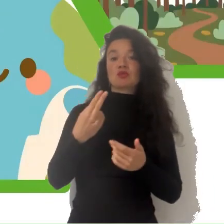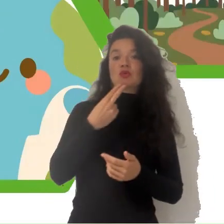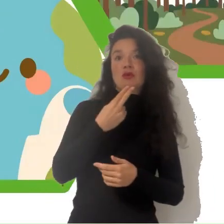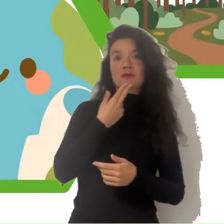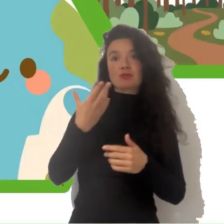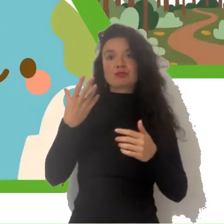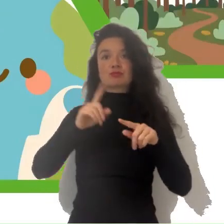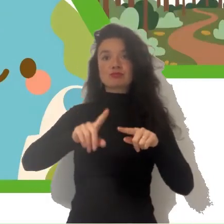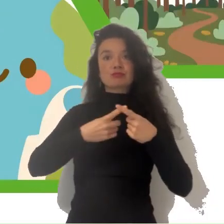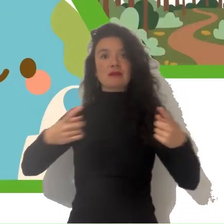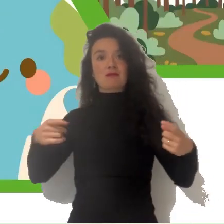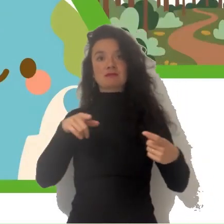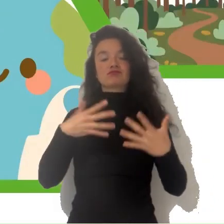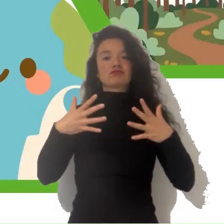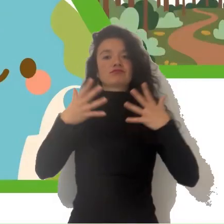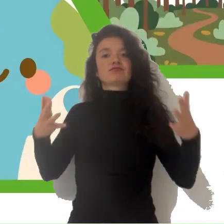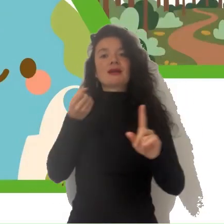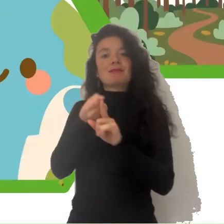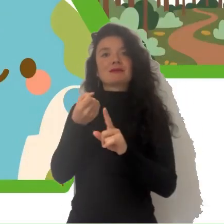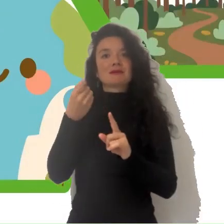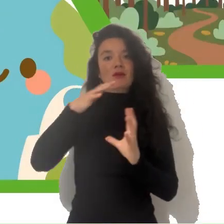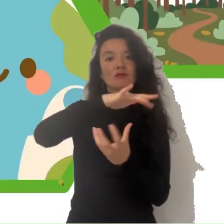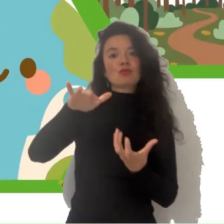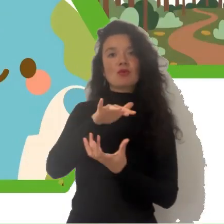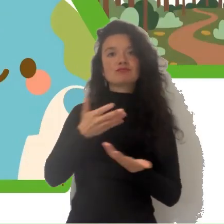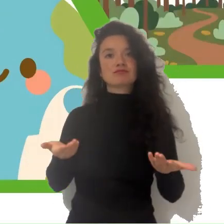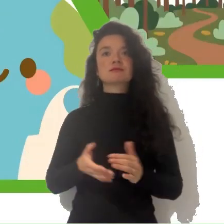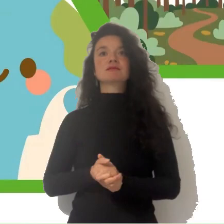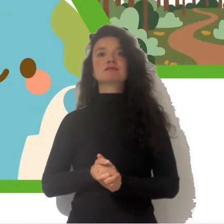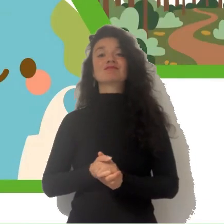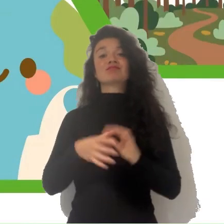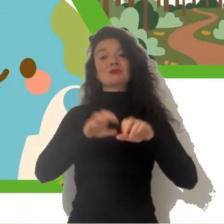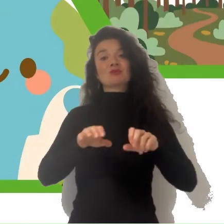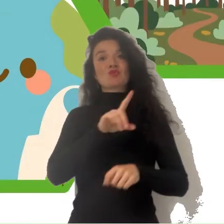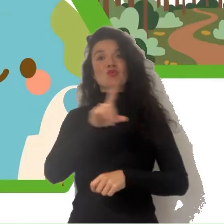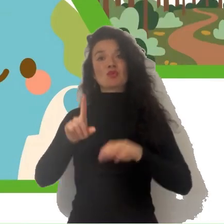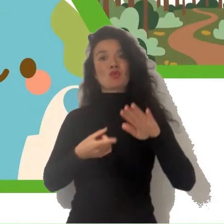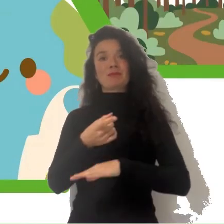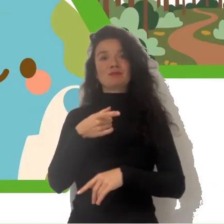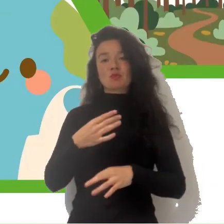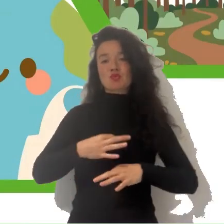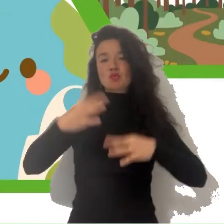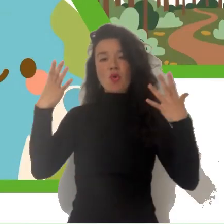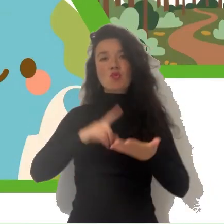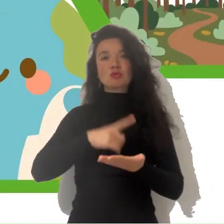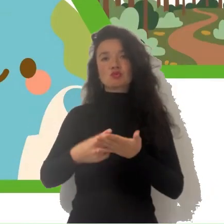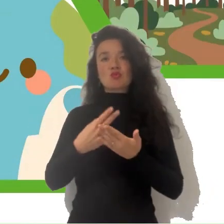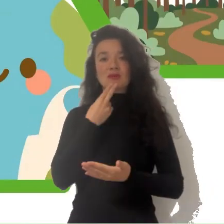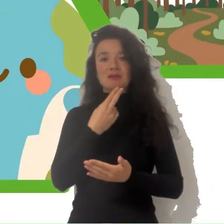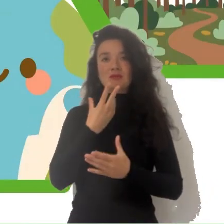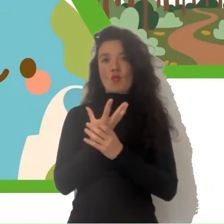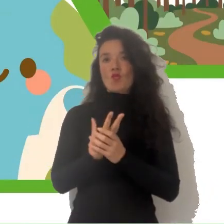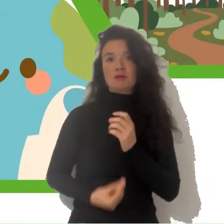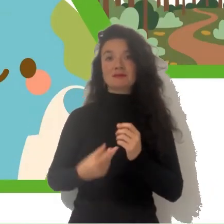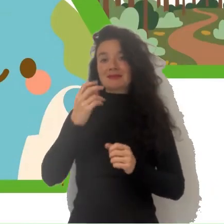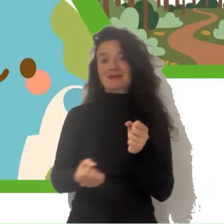Now we are moving on to sustainable consumption and production. The way we produce and consume goods has big